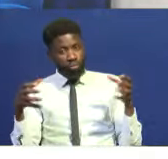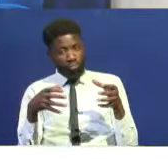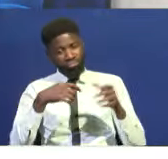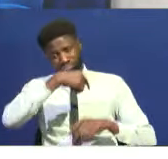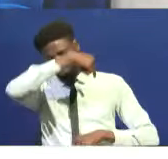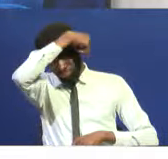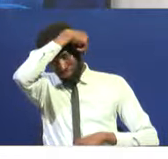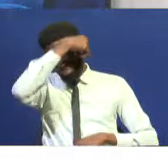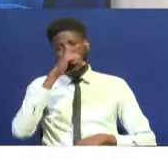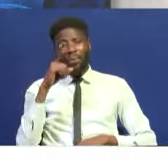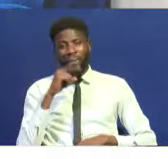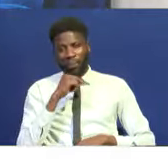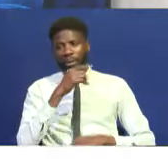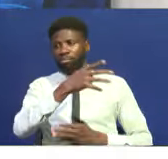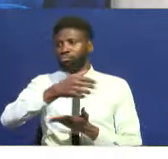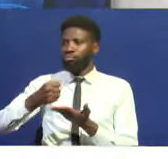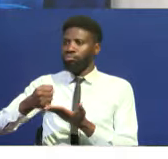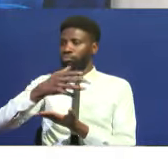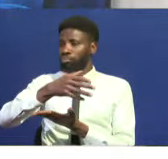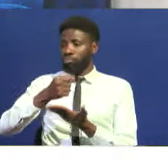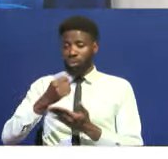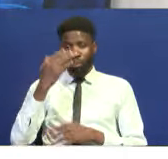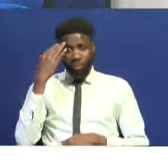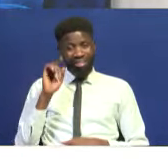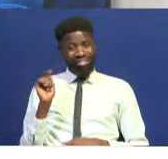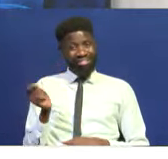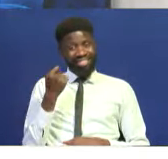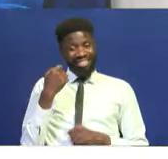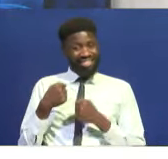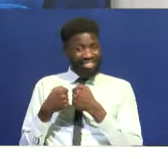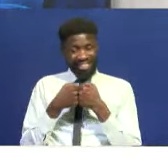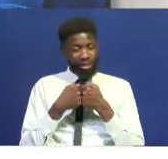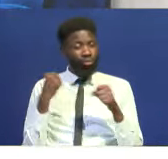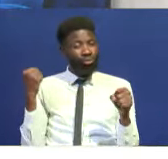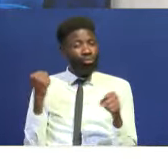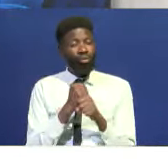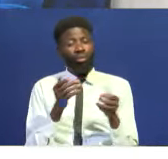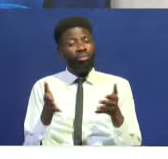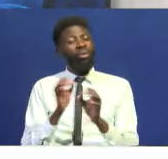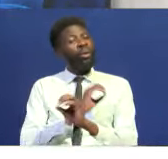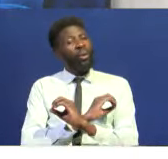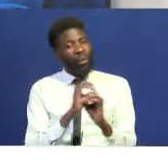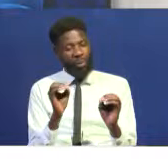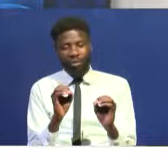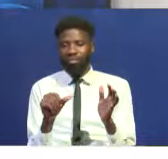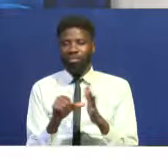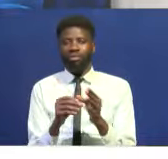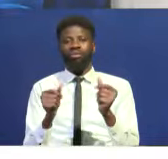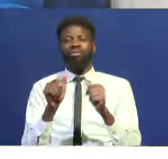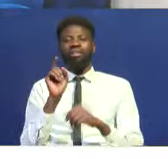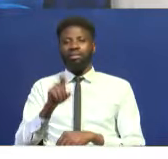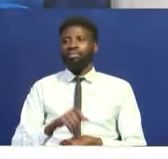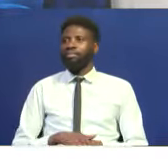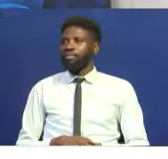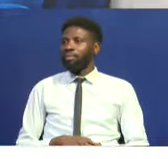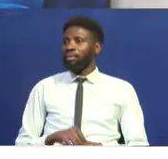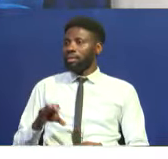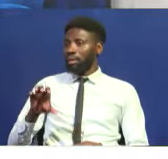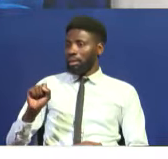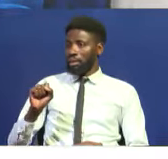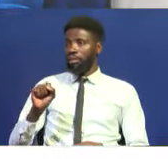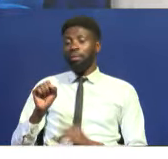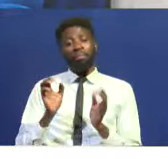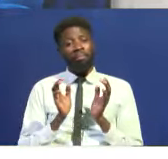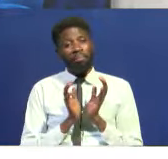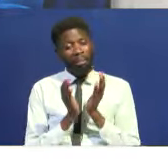learning to tackle the high rate of unemployment in the country. Speaking in Nairobi today, Cabinet Secretary, Ministry of Public Service